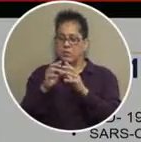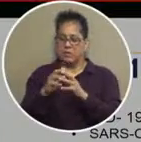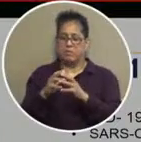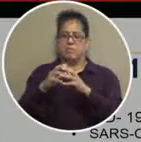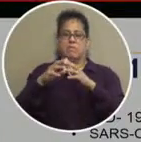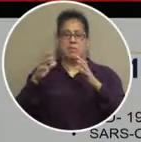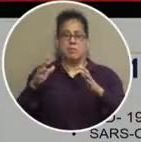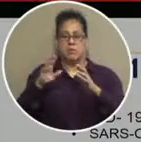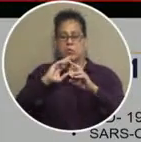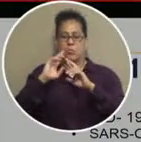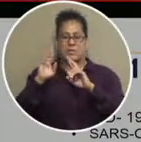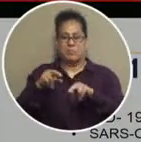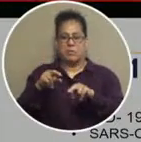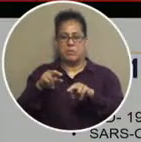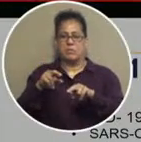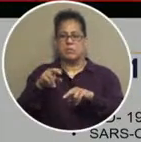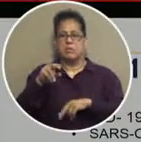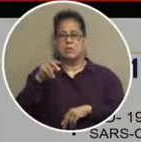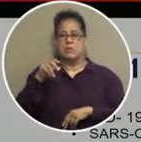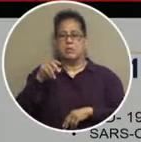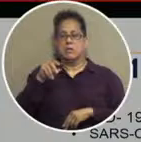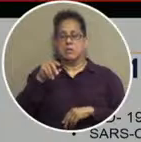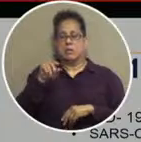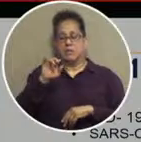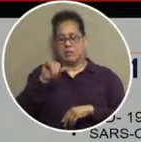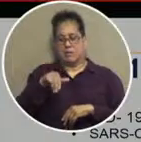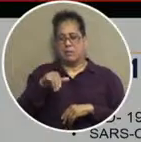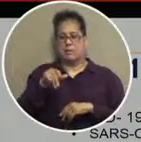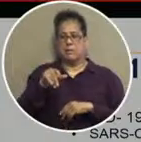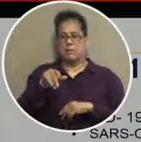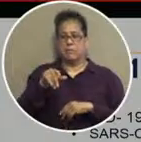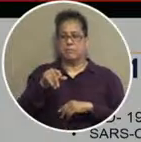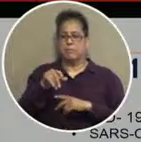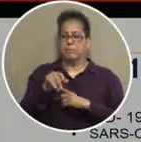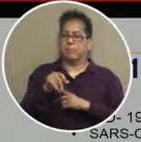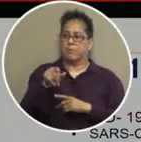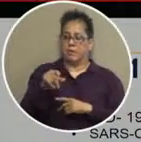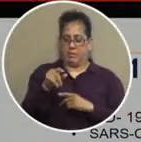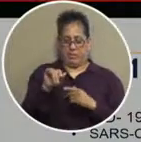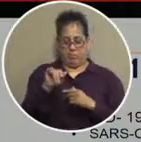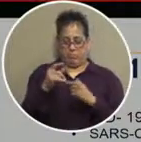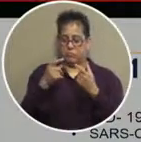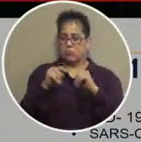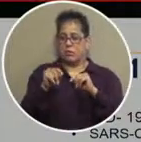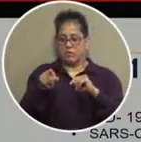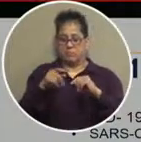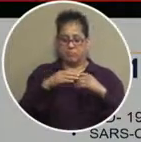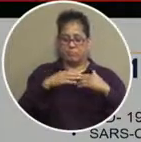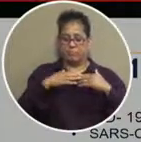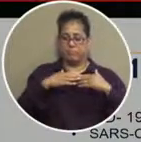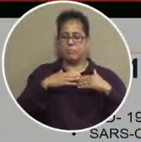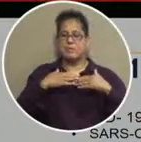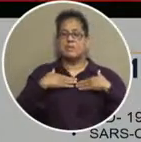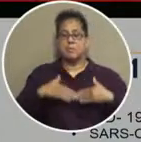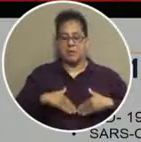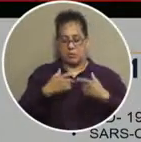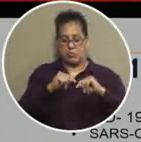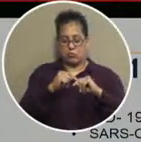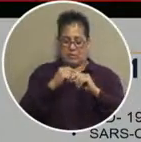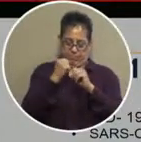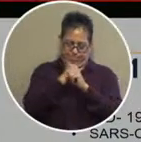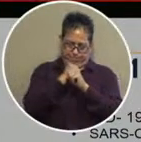inflammatory response storm, which it tries in the body, tries to